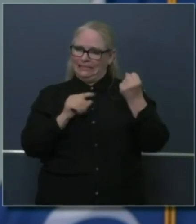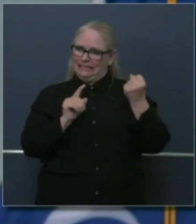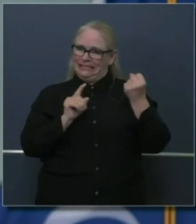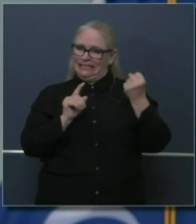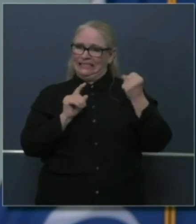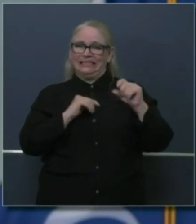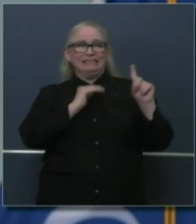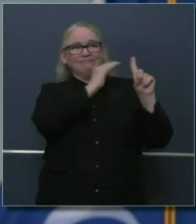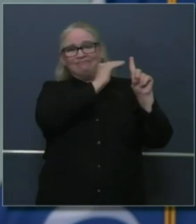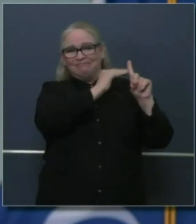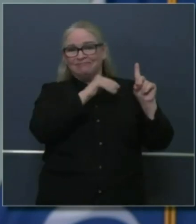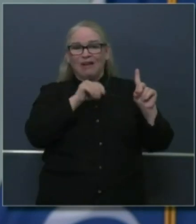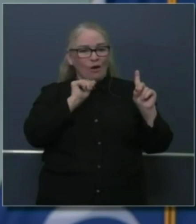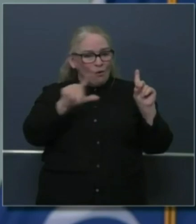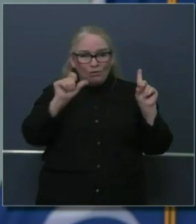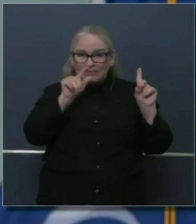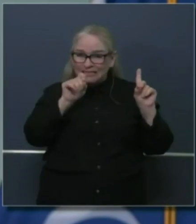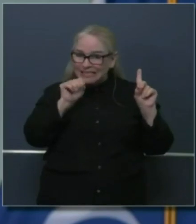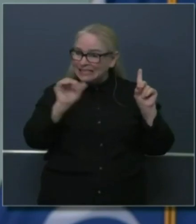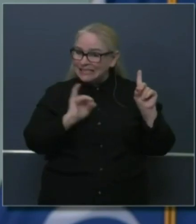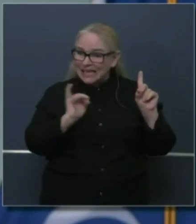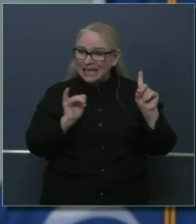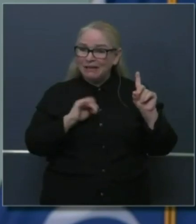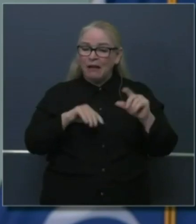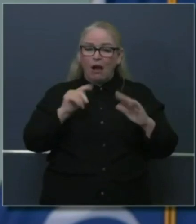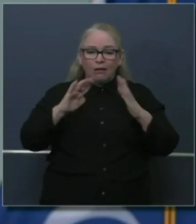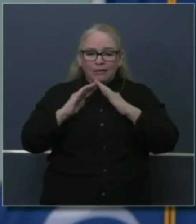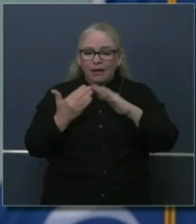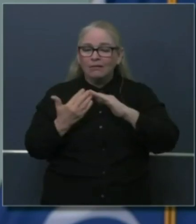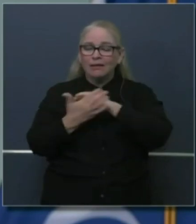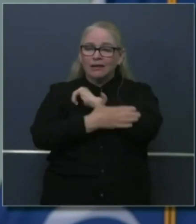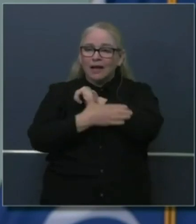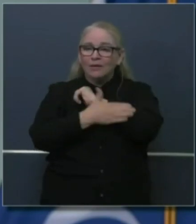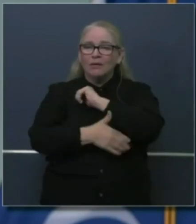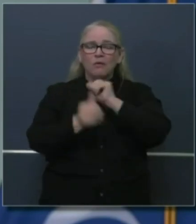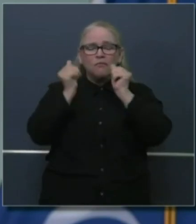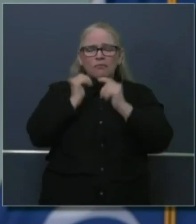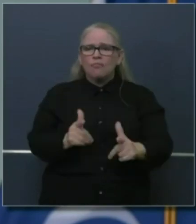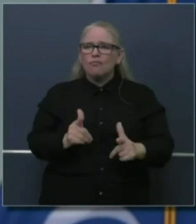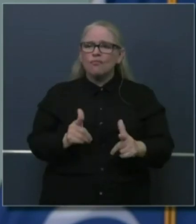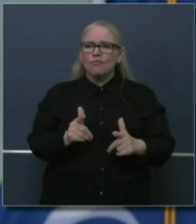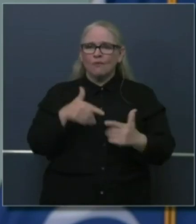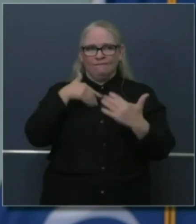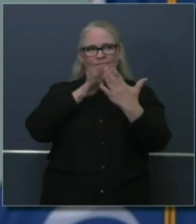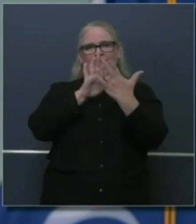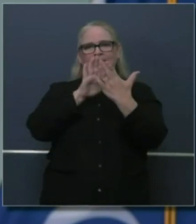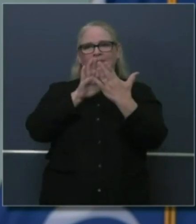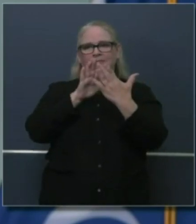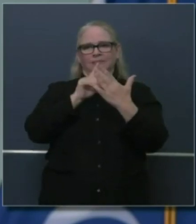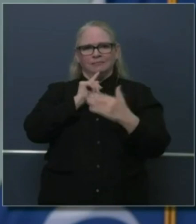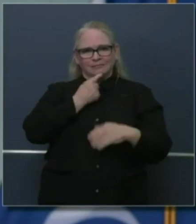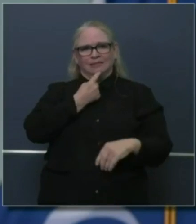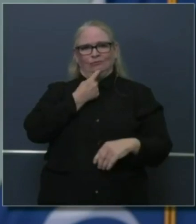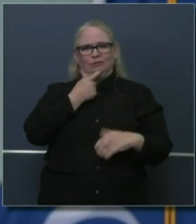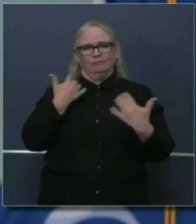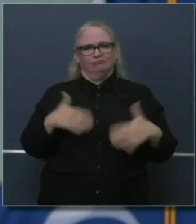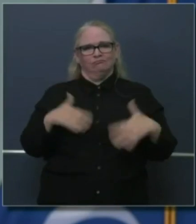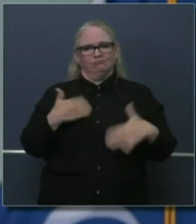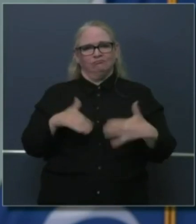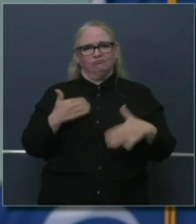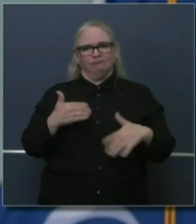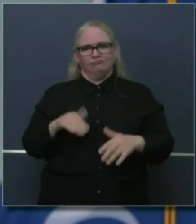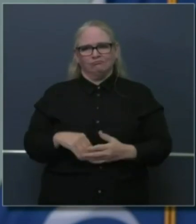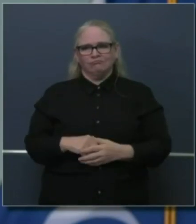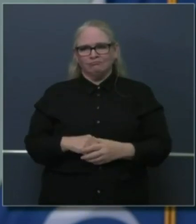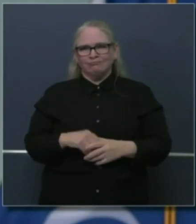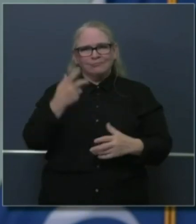and counties that are truly on the front lines of addressing this pandemic. And I'll tell you, when I say the front lines, they are